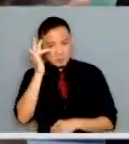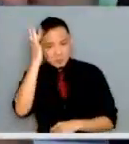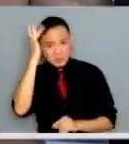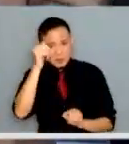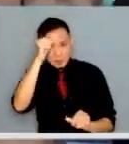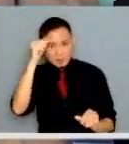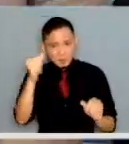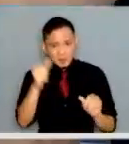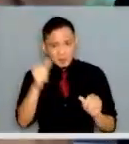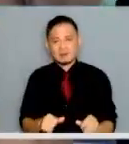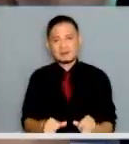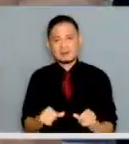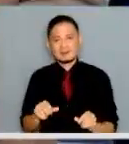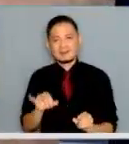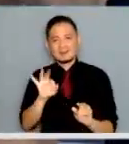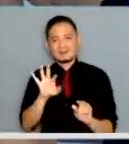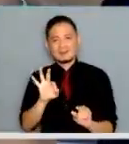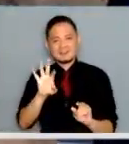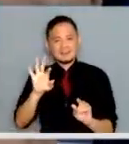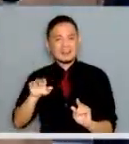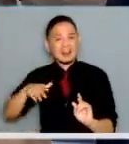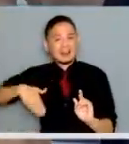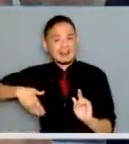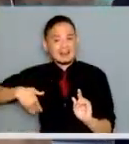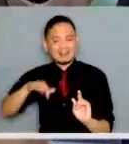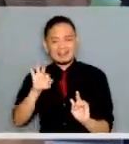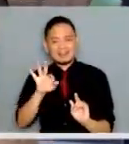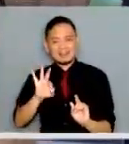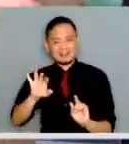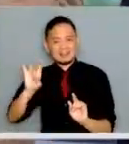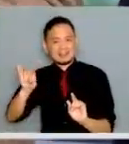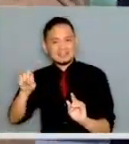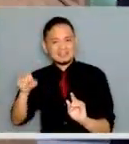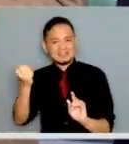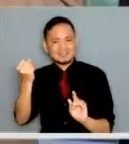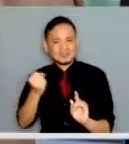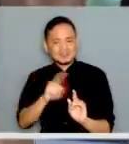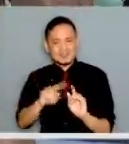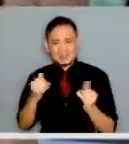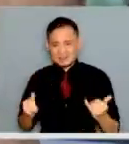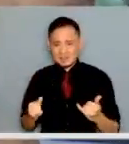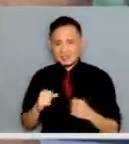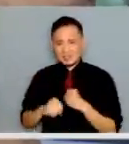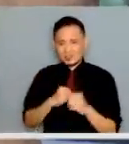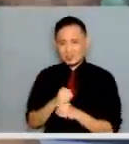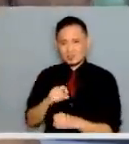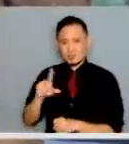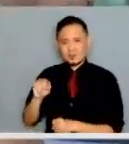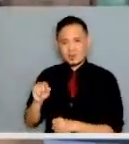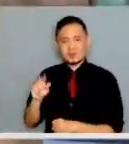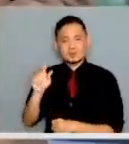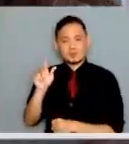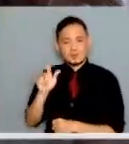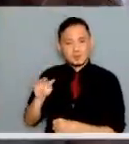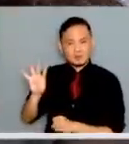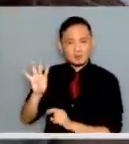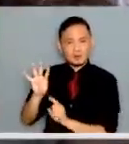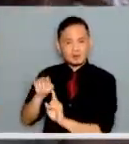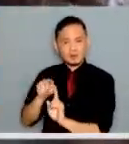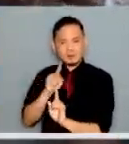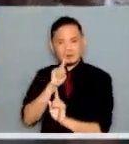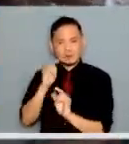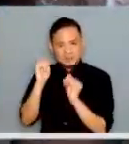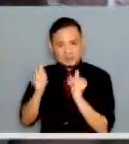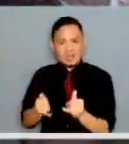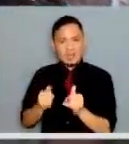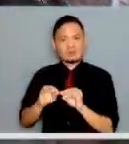late 1900s, right. As they say. But it's now, what, 2024? And it's still happening. So we want to create